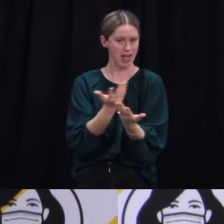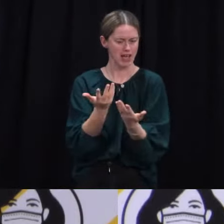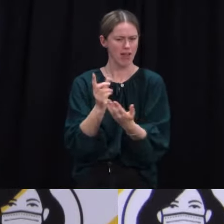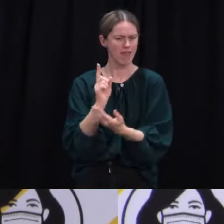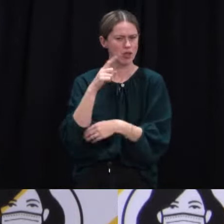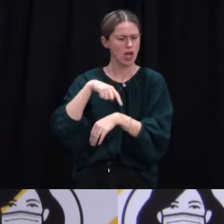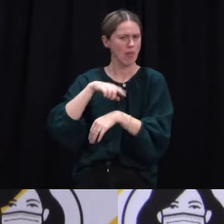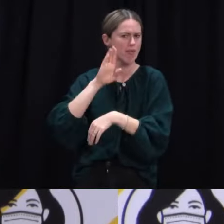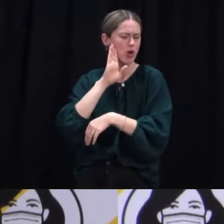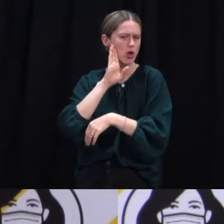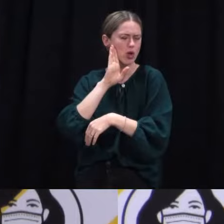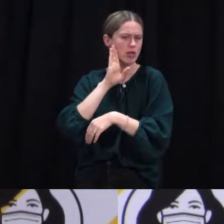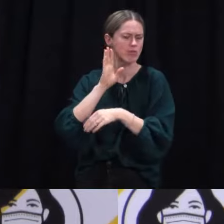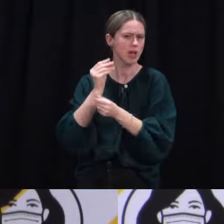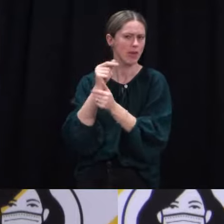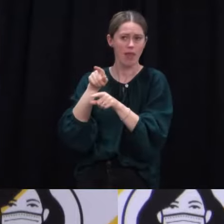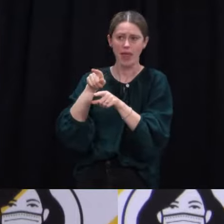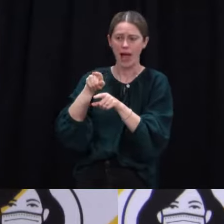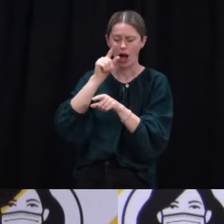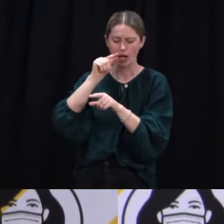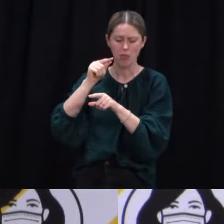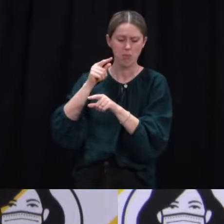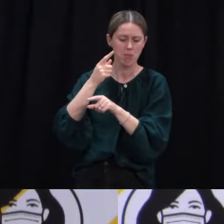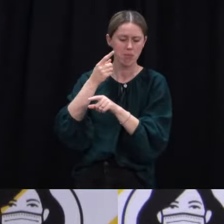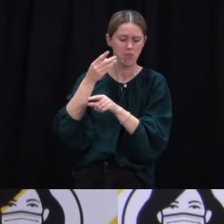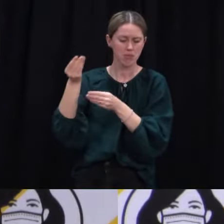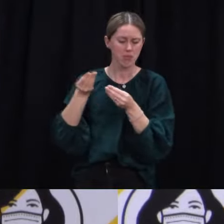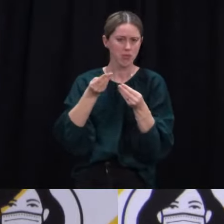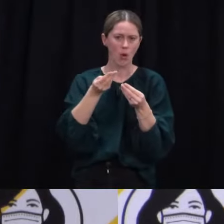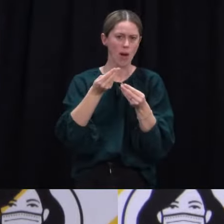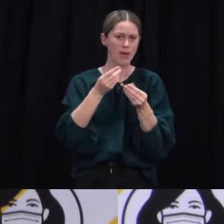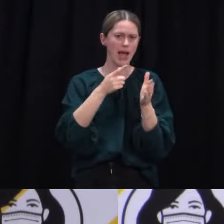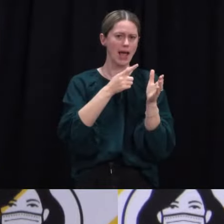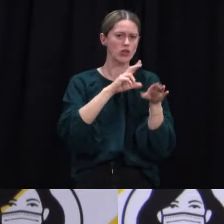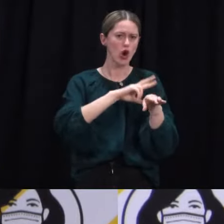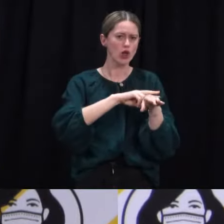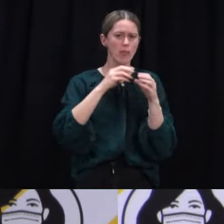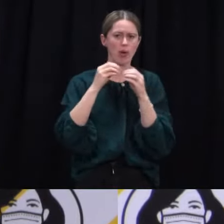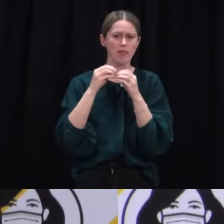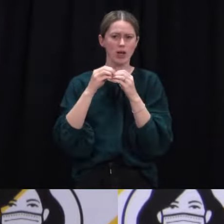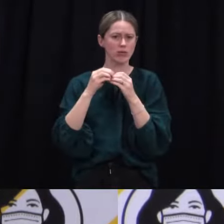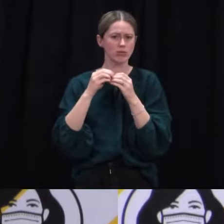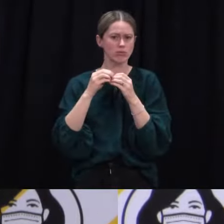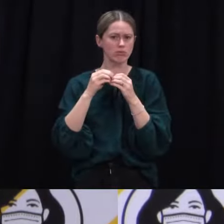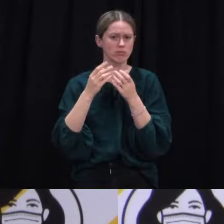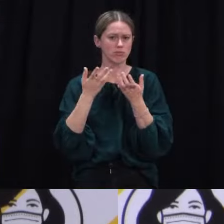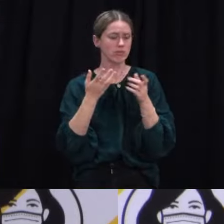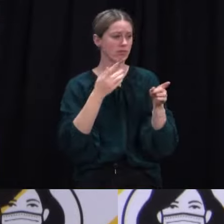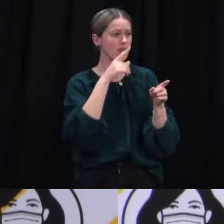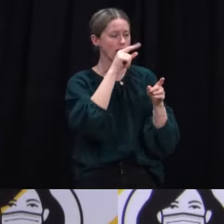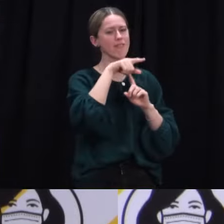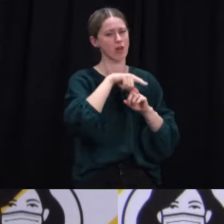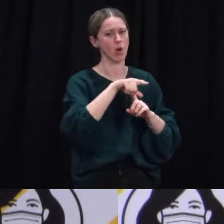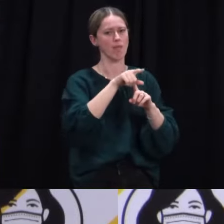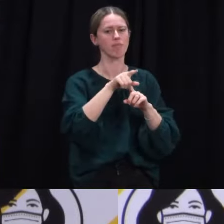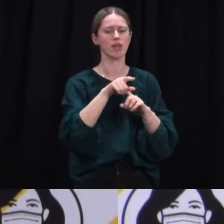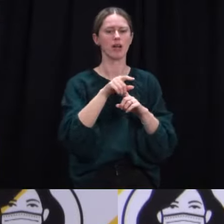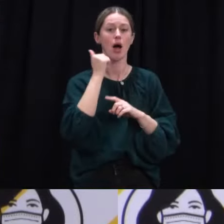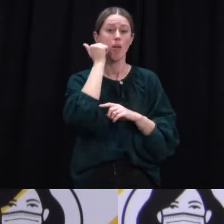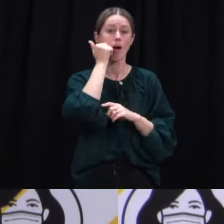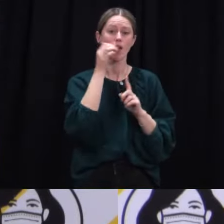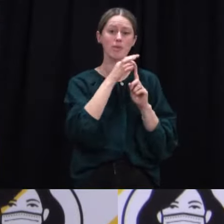heard a complaint of that nature. Happy to go away and take that one away, unless Dr. Bloomfield wants to comment on that. Yes, I'm actually very happy to follow that one up. Also, for our Māori and